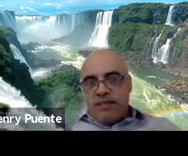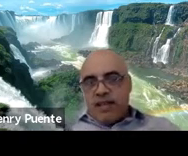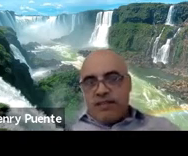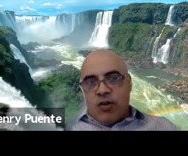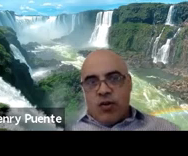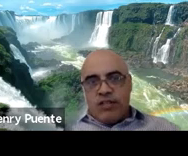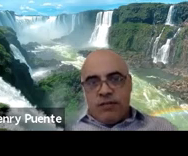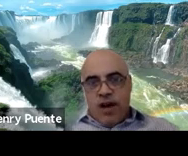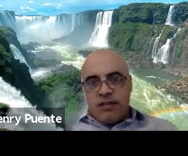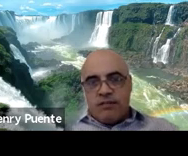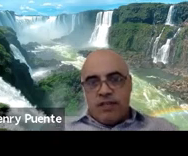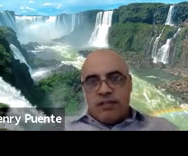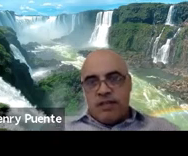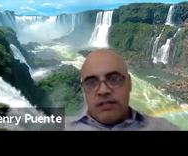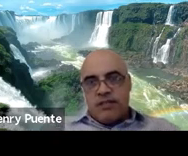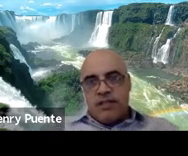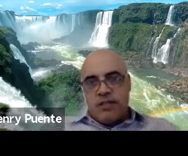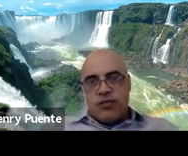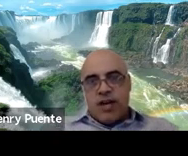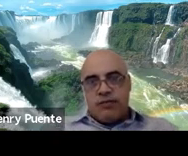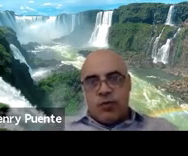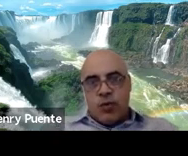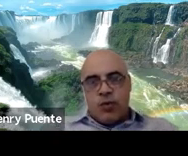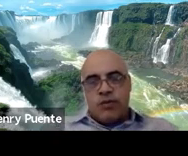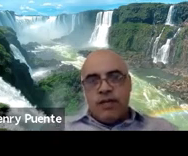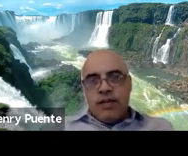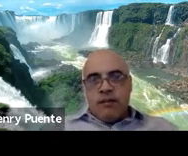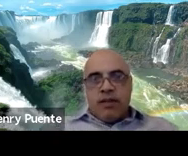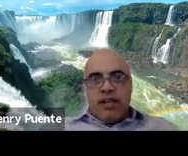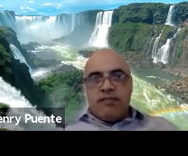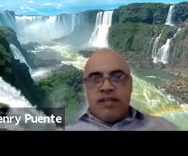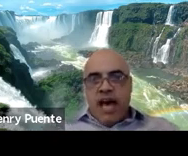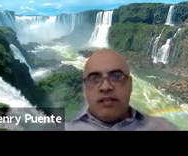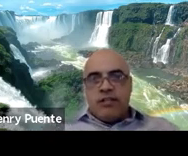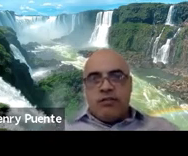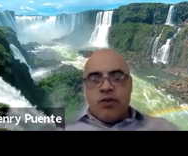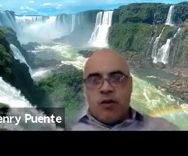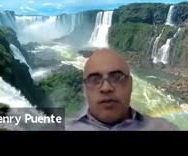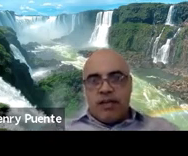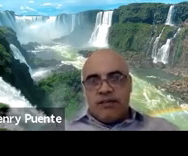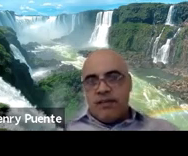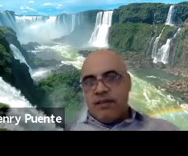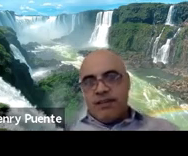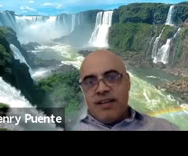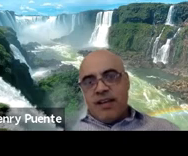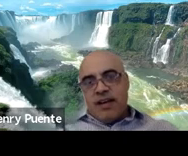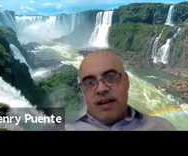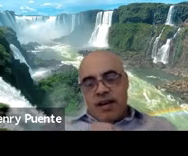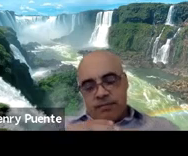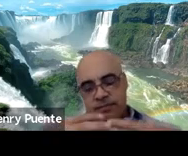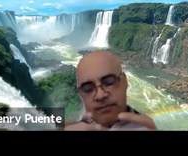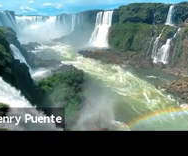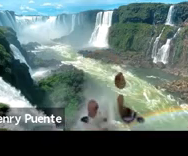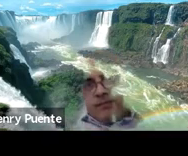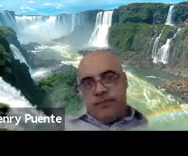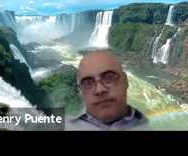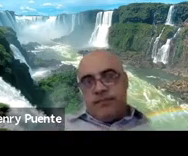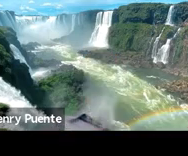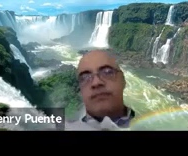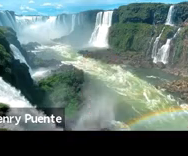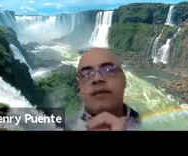hopefully that makes sense. The whole idea of cognitive dissonance, this inner drive to hold beliefs and attitudes in harmonies. And